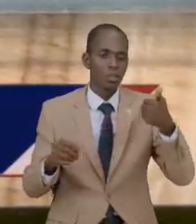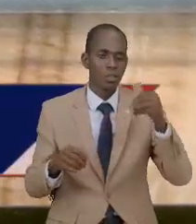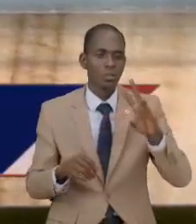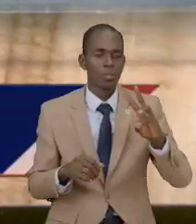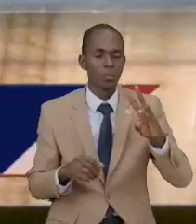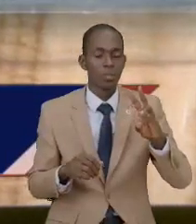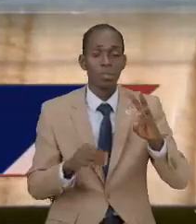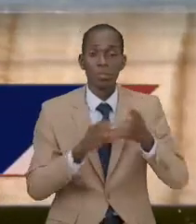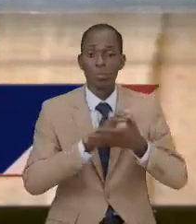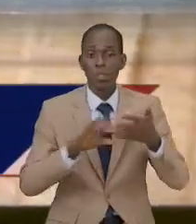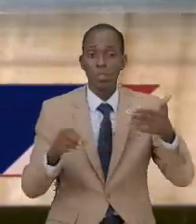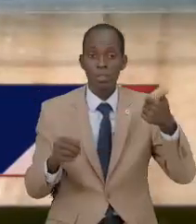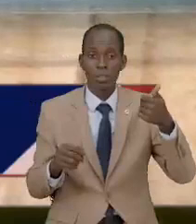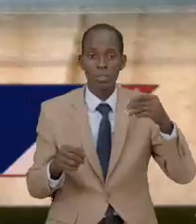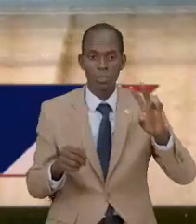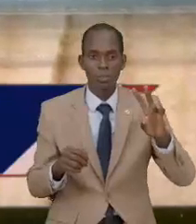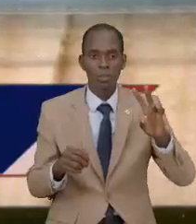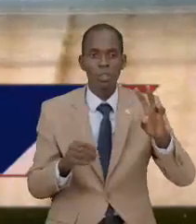Hebrews